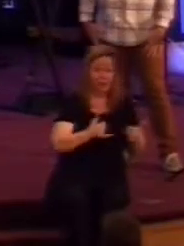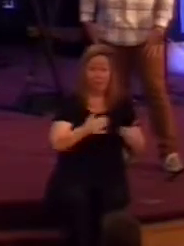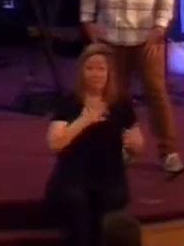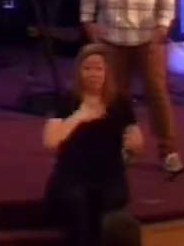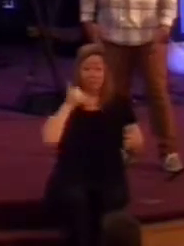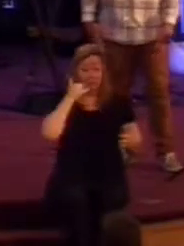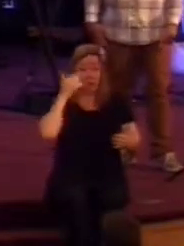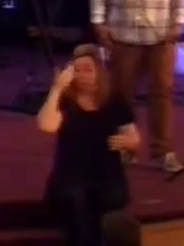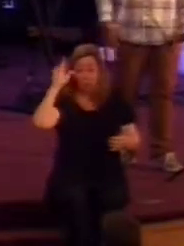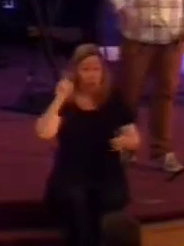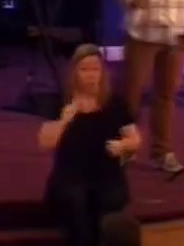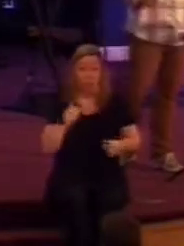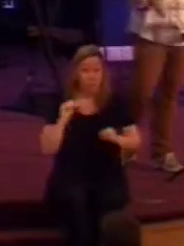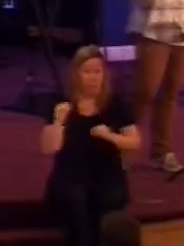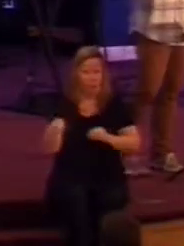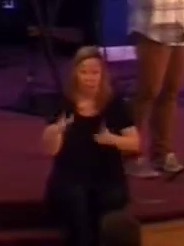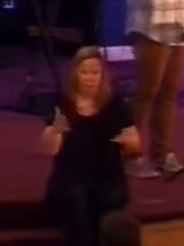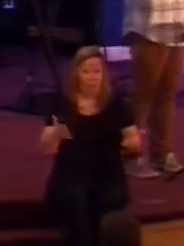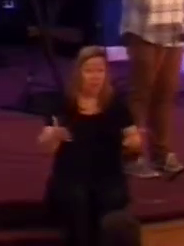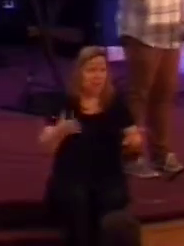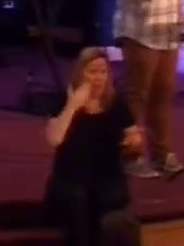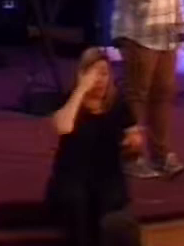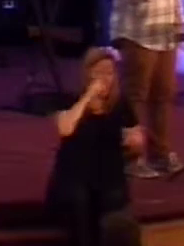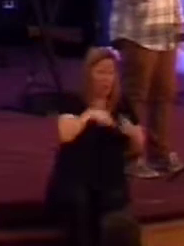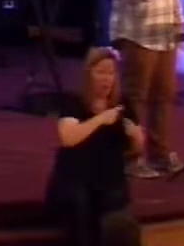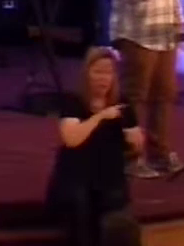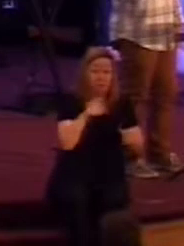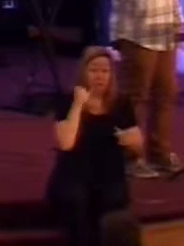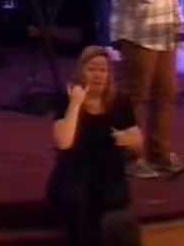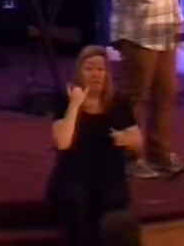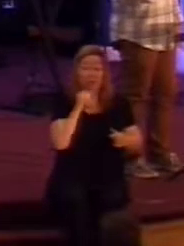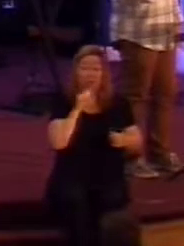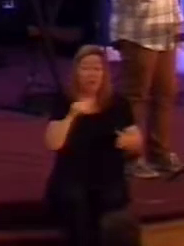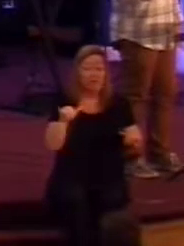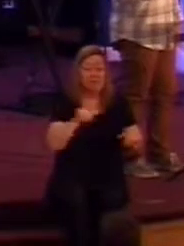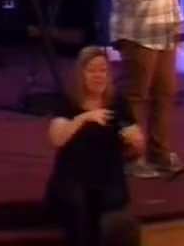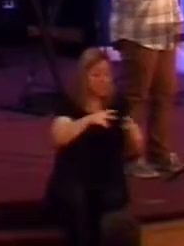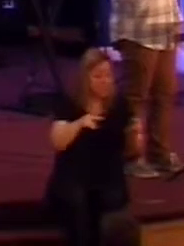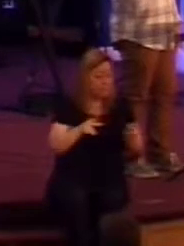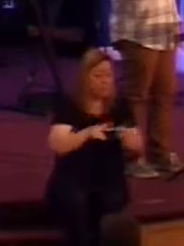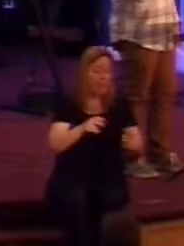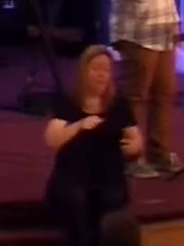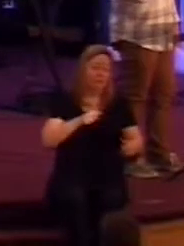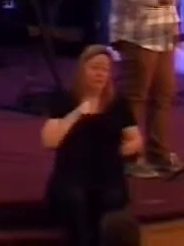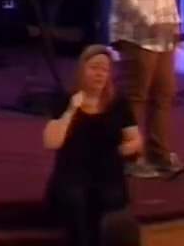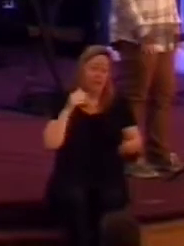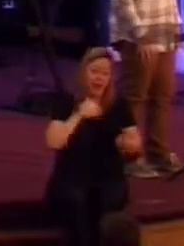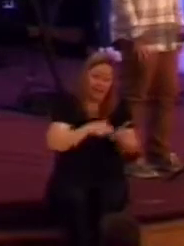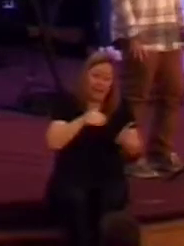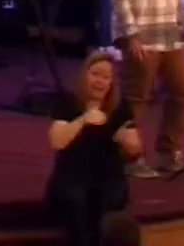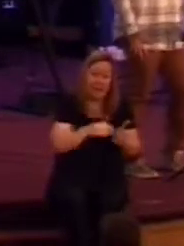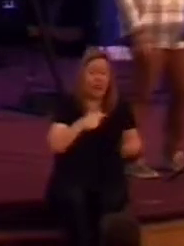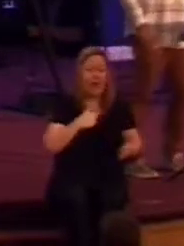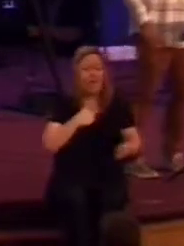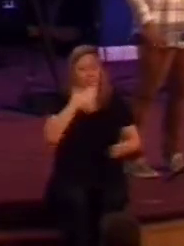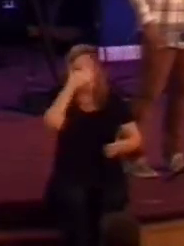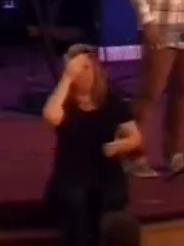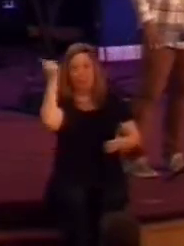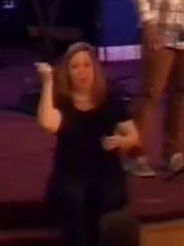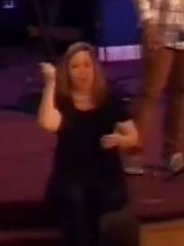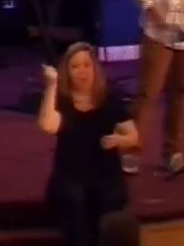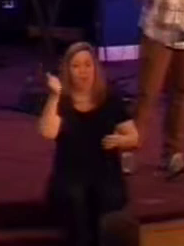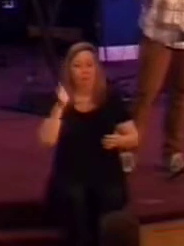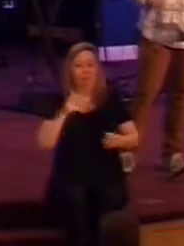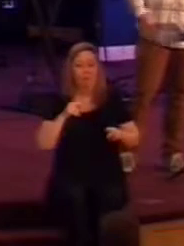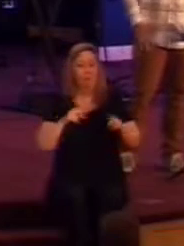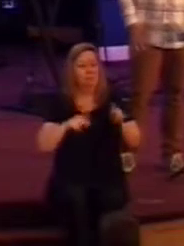my phone is. And I don't know about you, but if things aren't in the same place every time, then I forget them. People try to give me